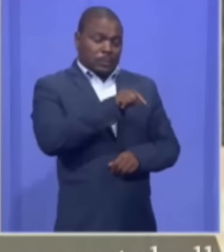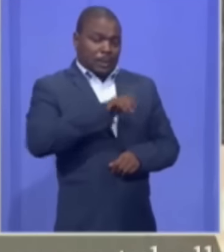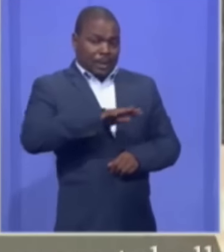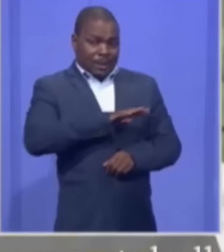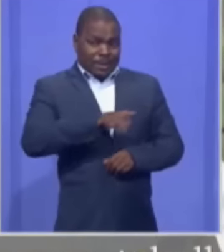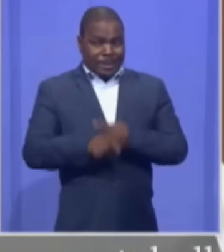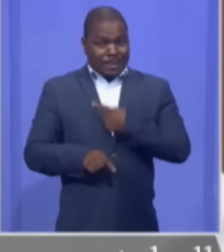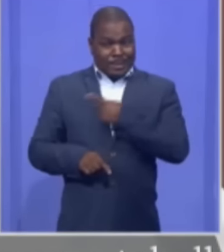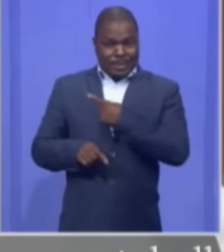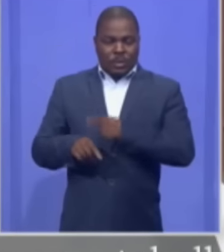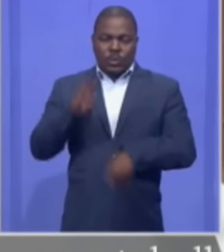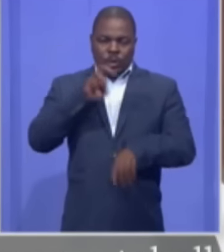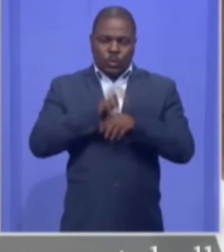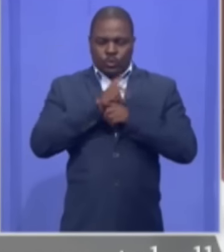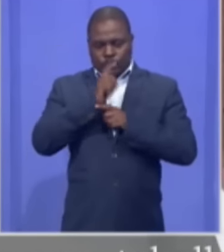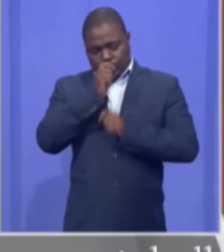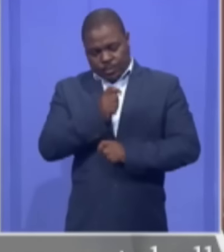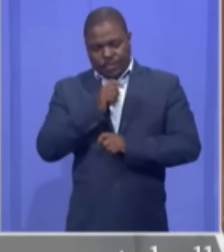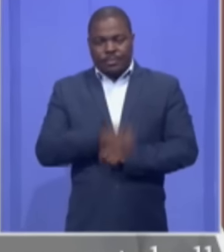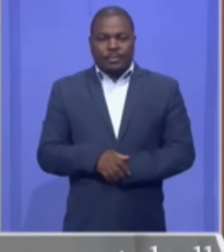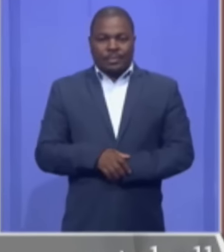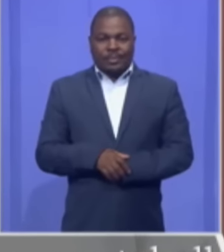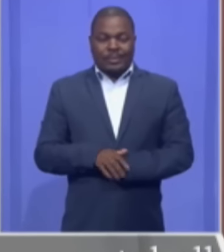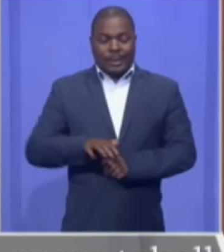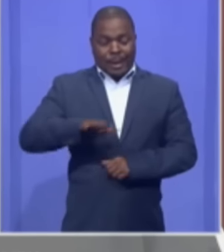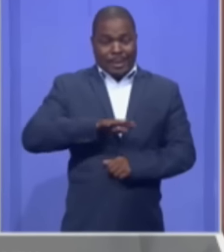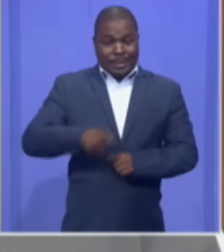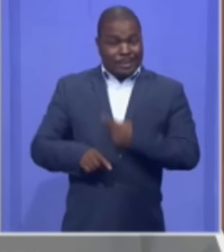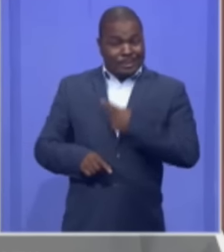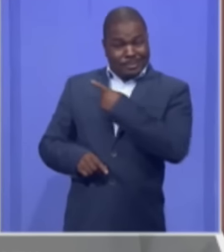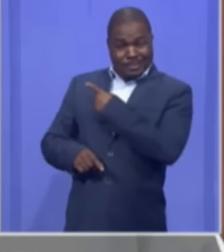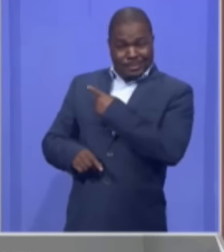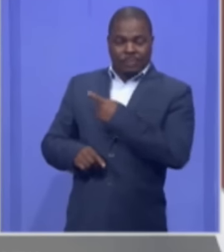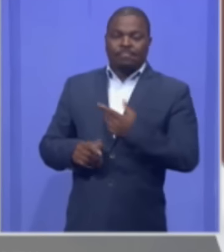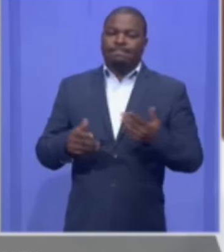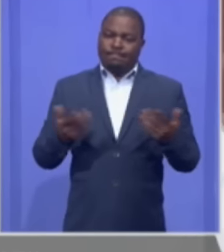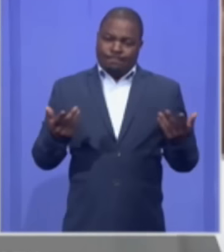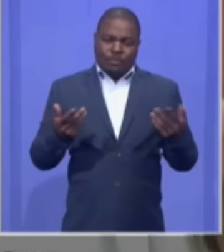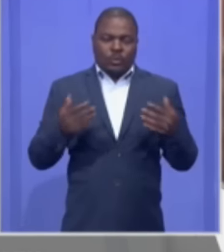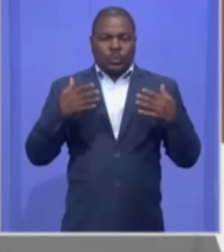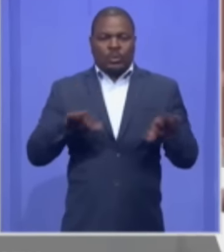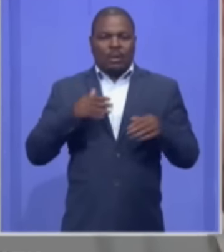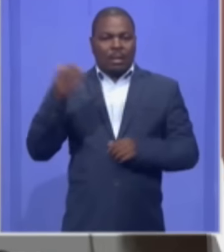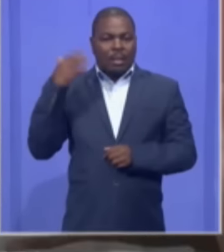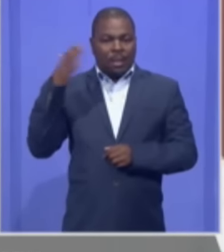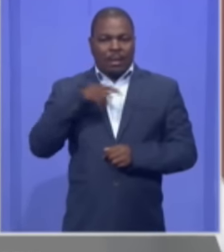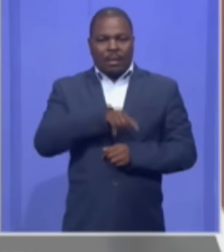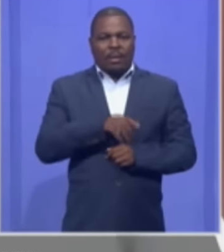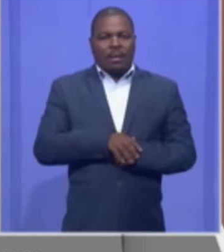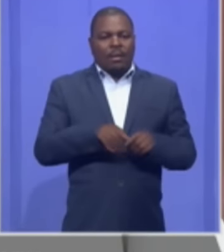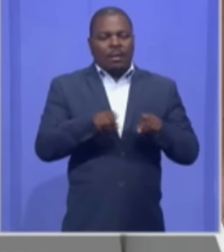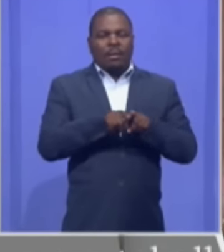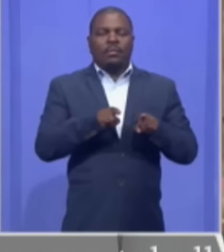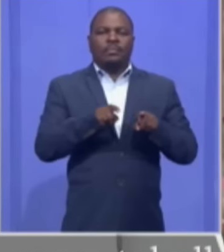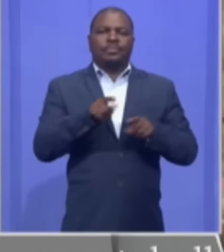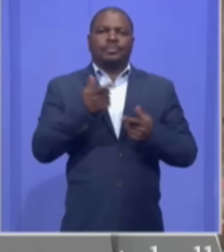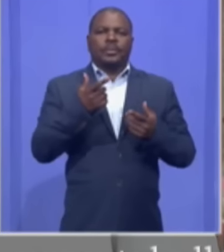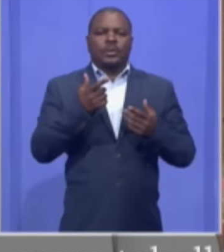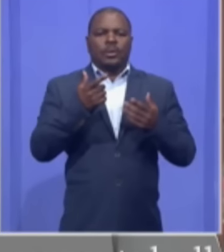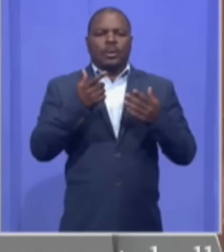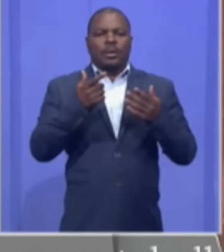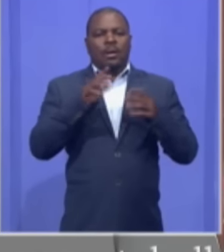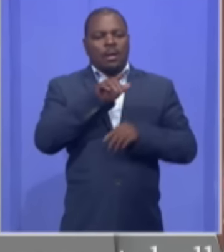lefelo le. Lefelo le re emeng mo go lone le ke lefelo le e neng e le kopa marakanno a baagi